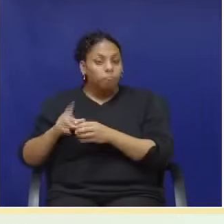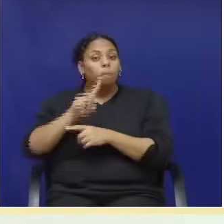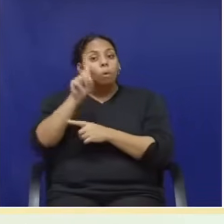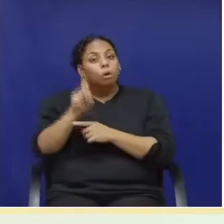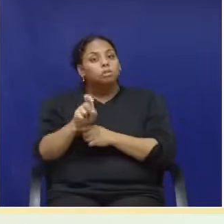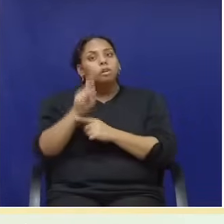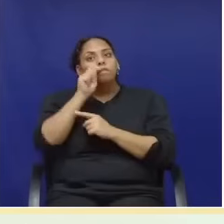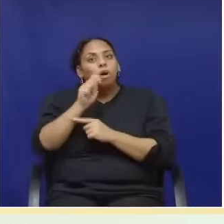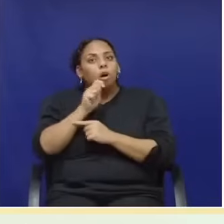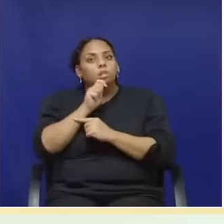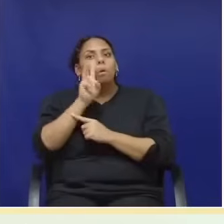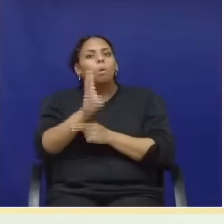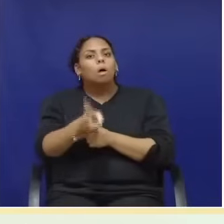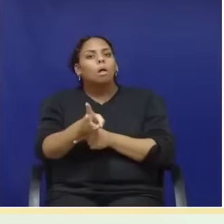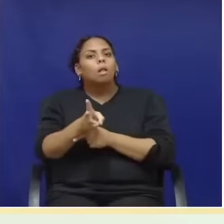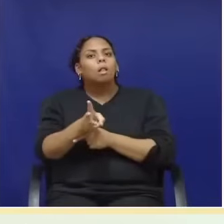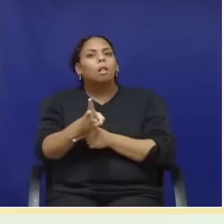be